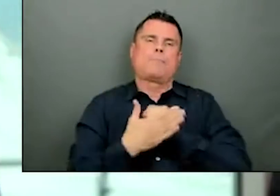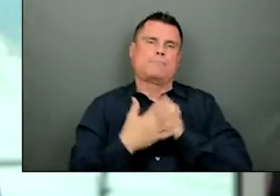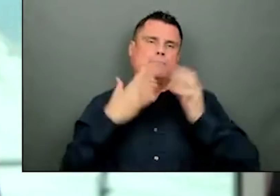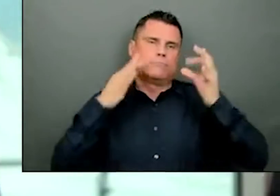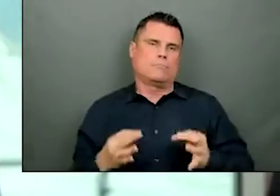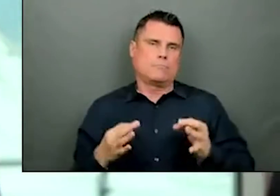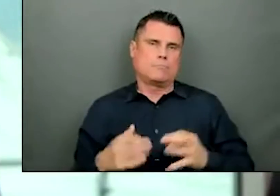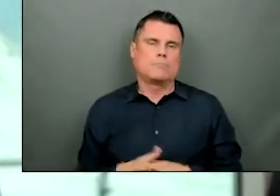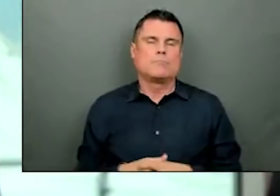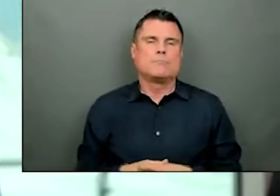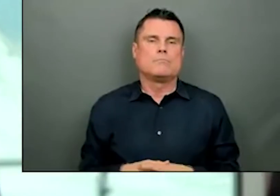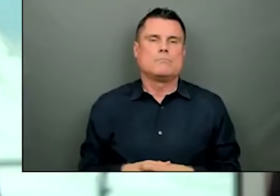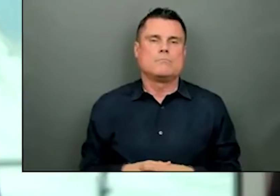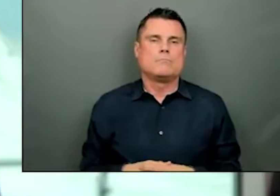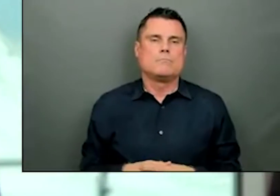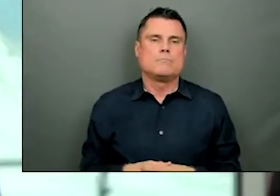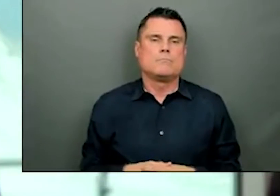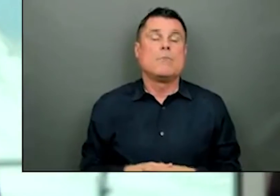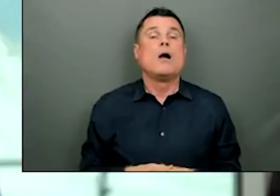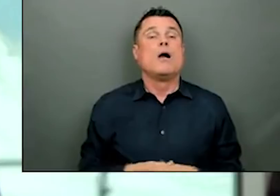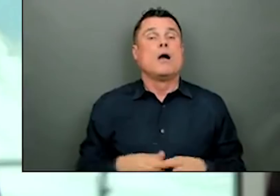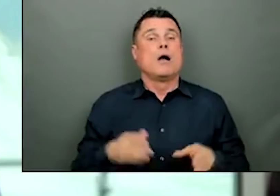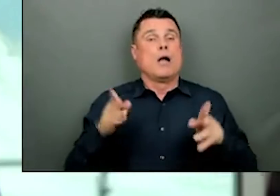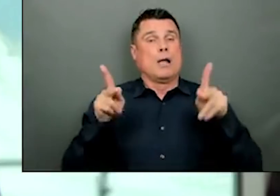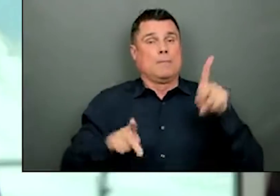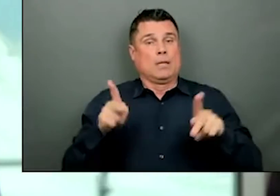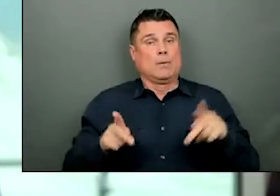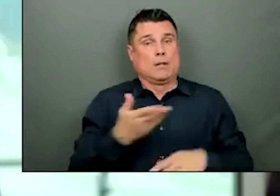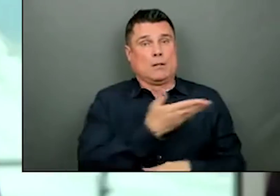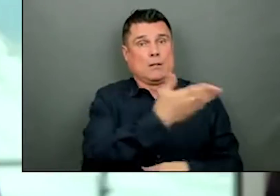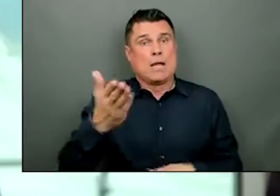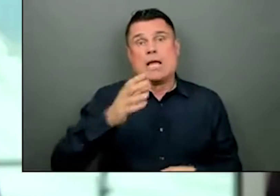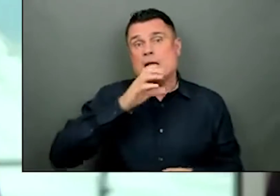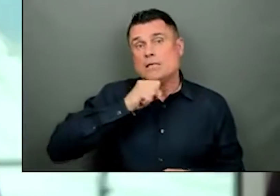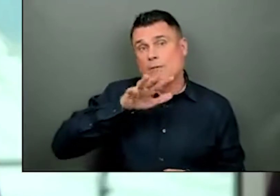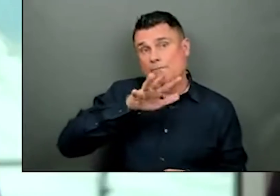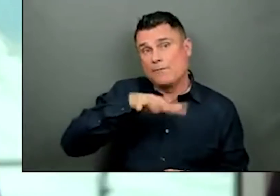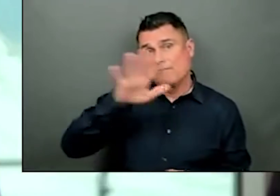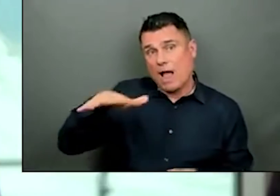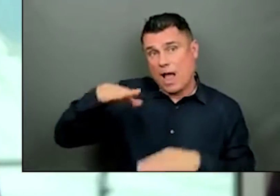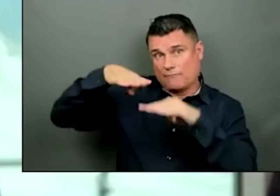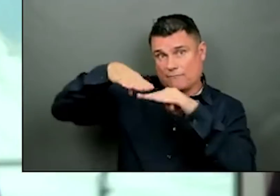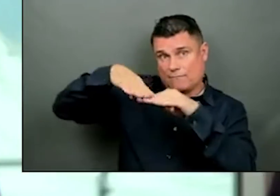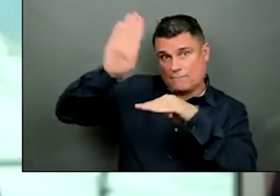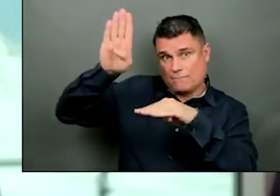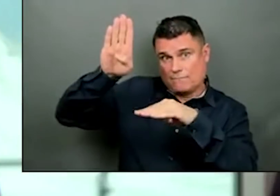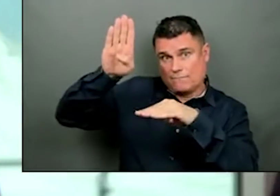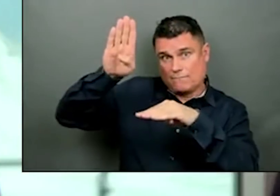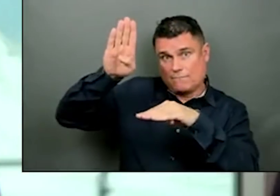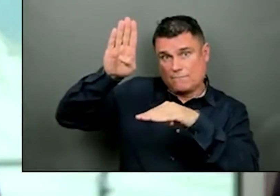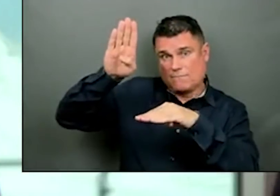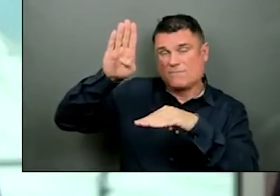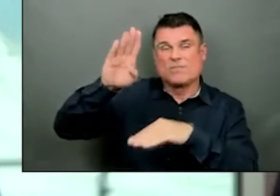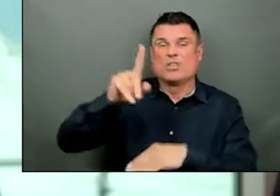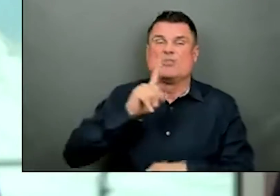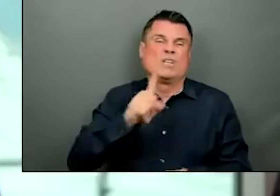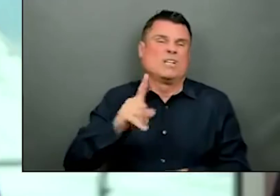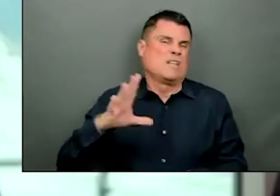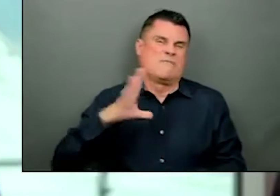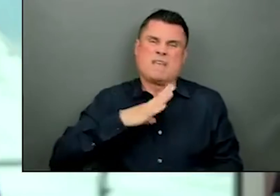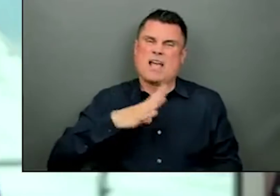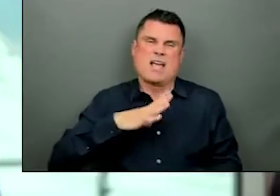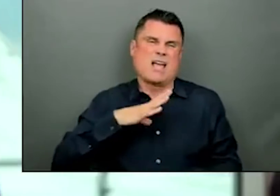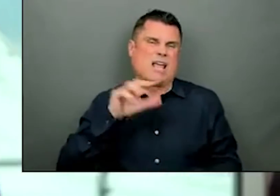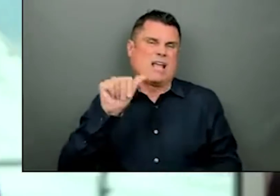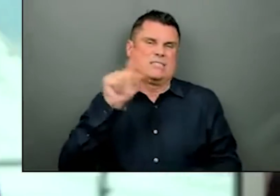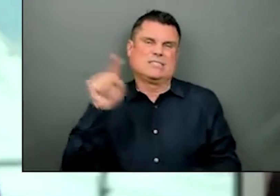BC, the AstraZeneca Covishield vaccine clearly has benefits to you as an individual and to our community